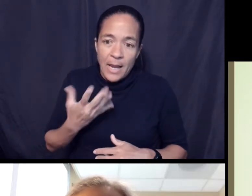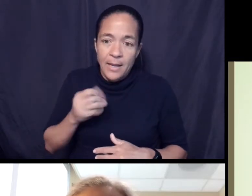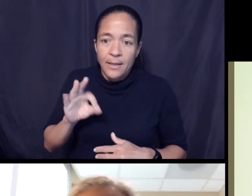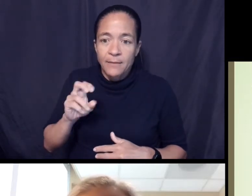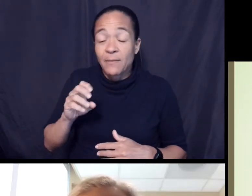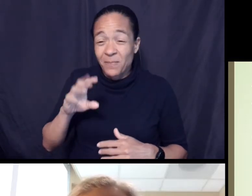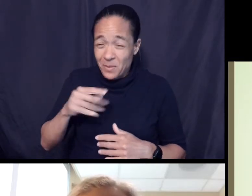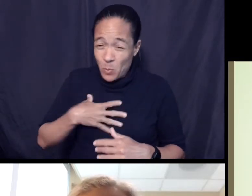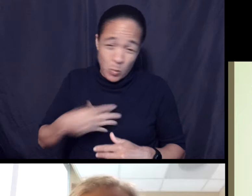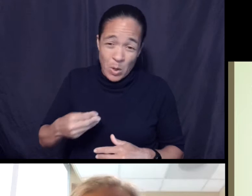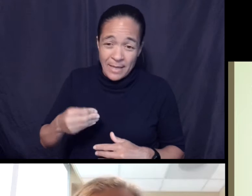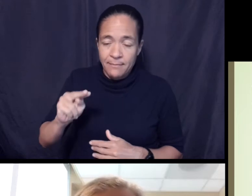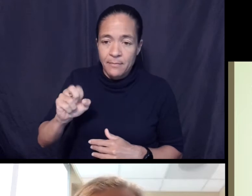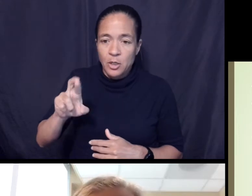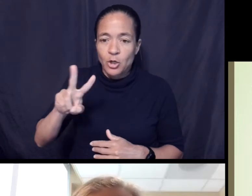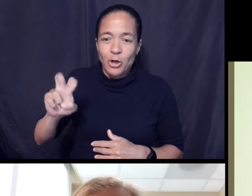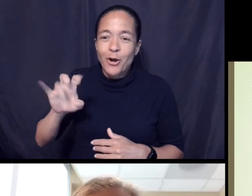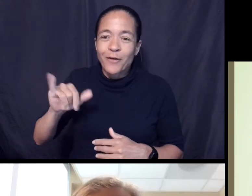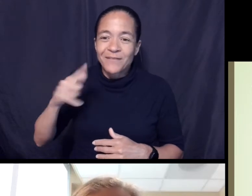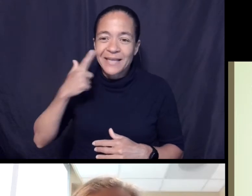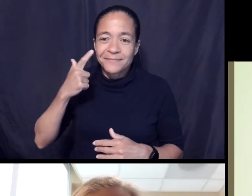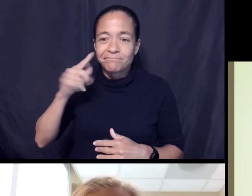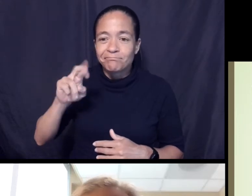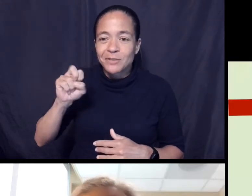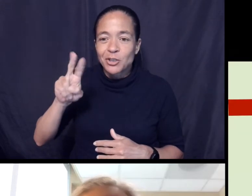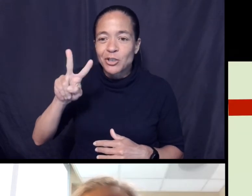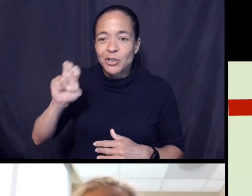is indicative of optic nerve atrophy.